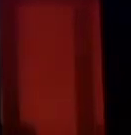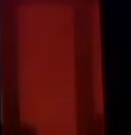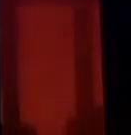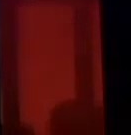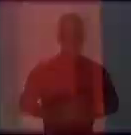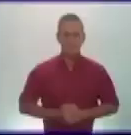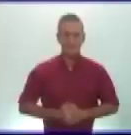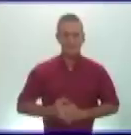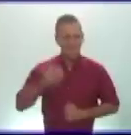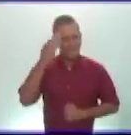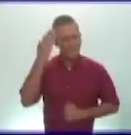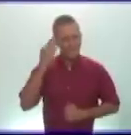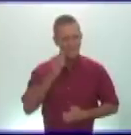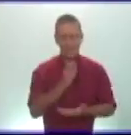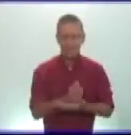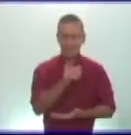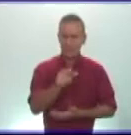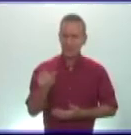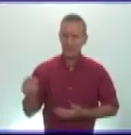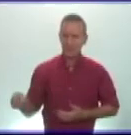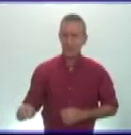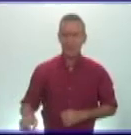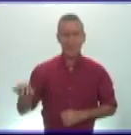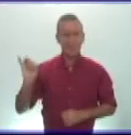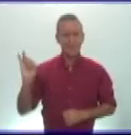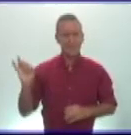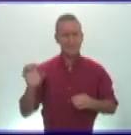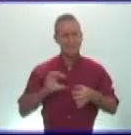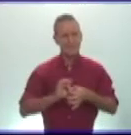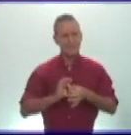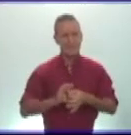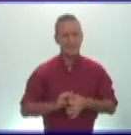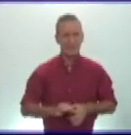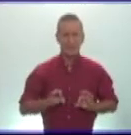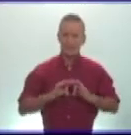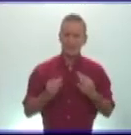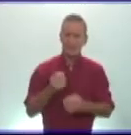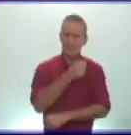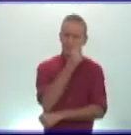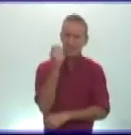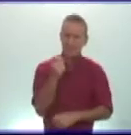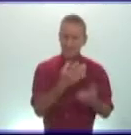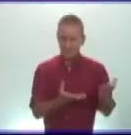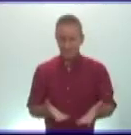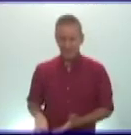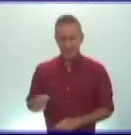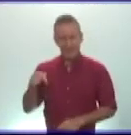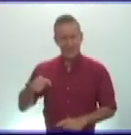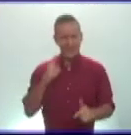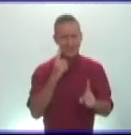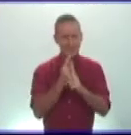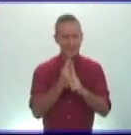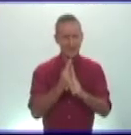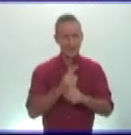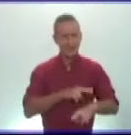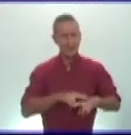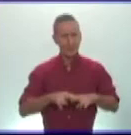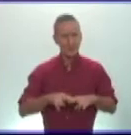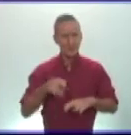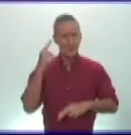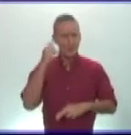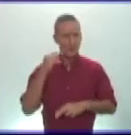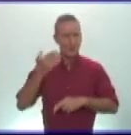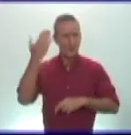Welcome to 7th grade, families and teachers, welcome once again to this meeting with the ancient history and medieval history.